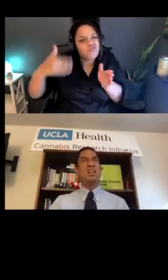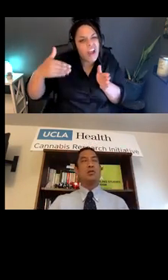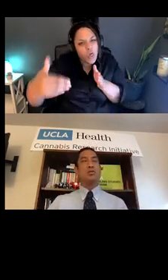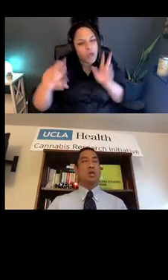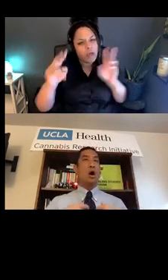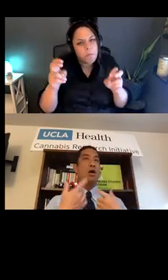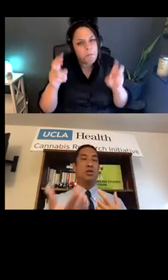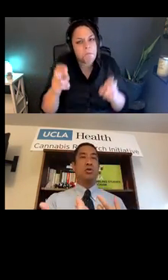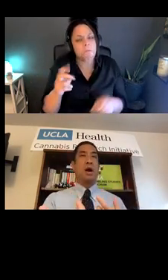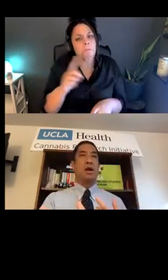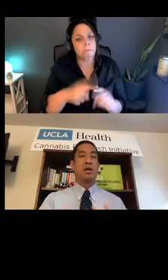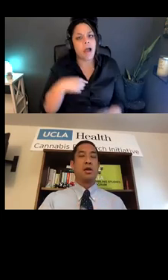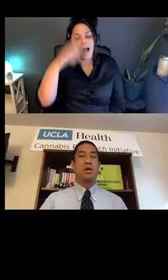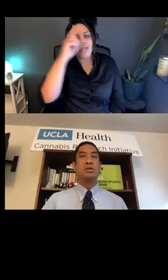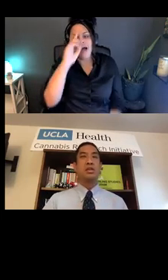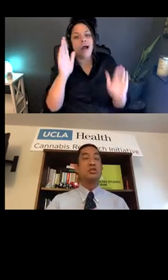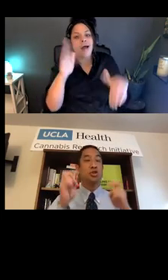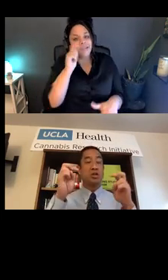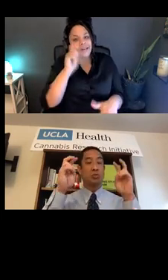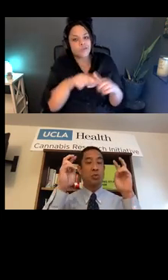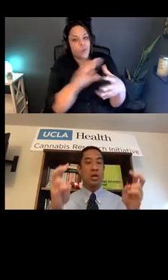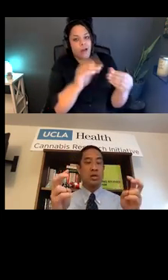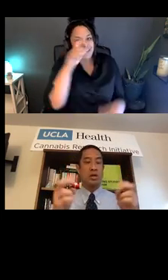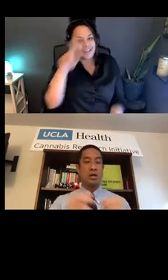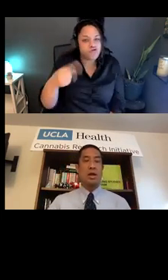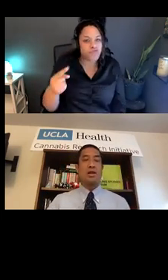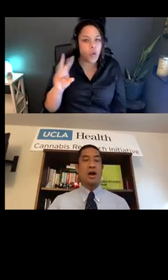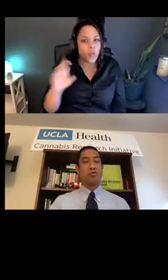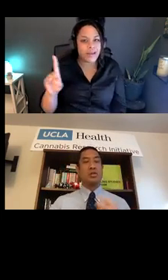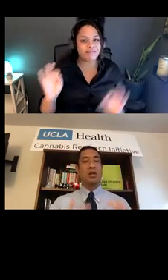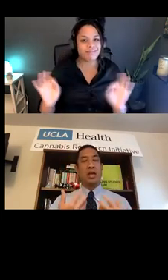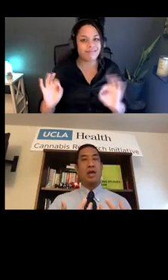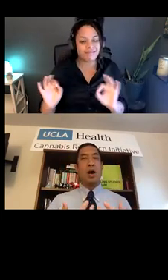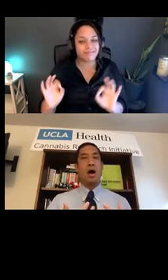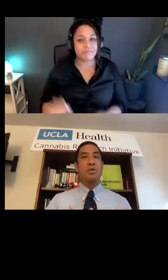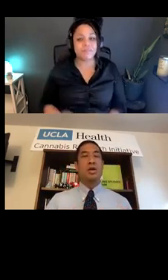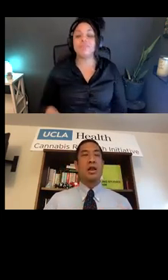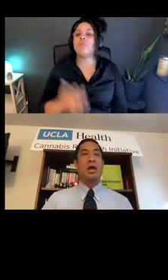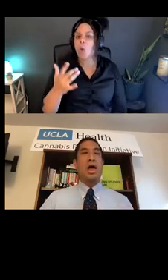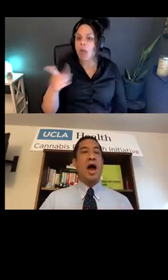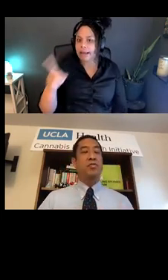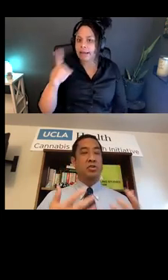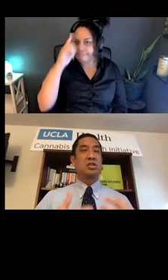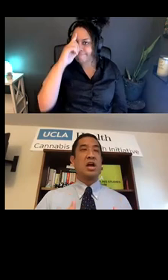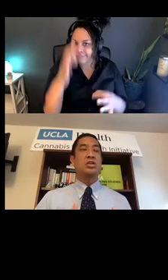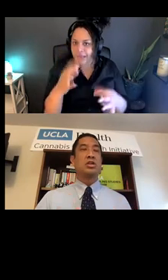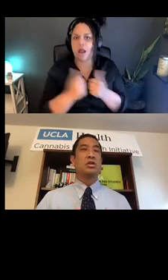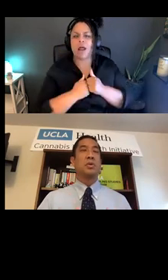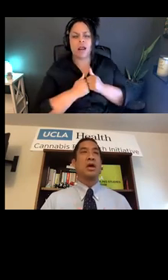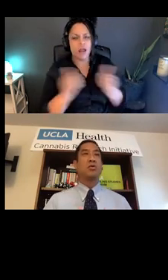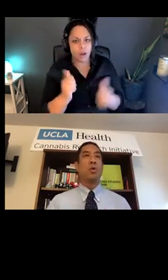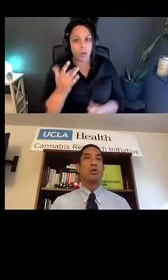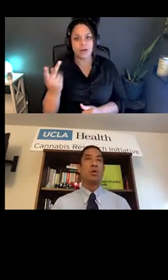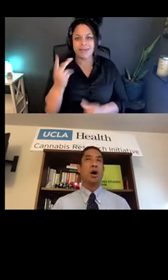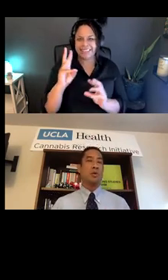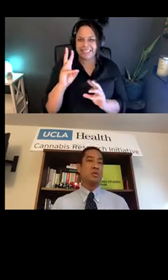didn't think to talk to you about it because it's just weed. Now, the reason it came up is that after six sessions, I began